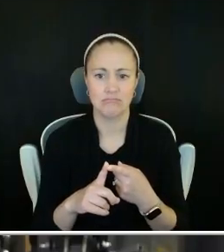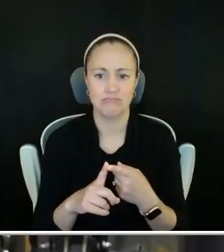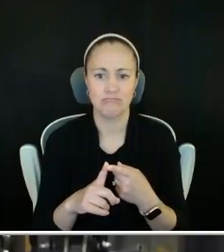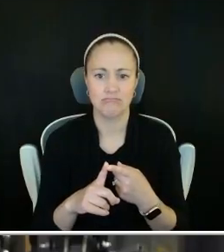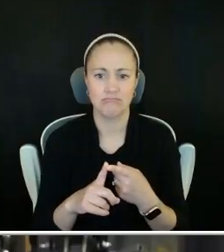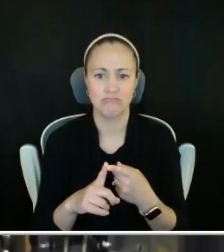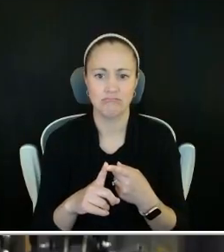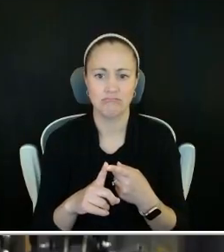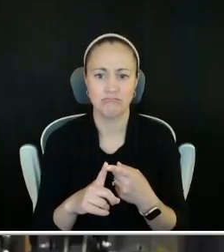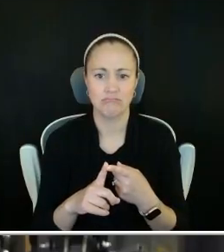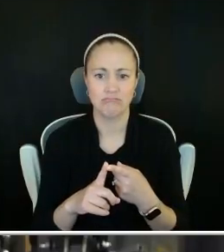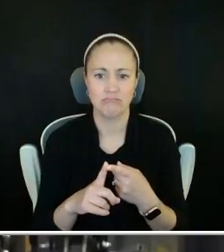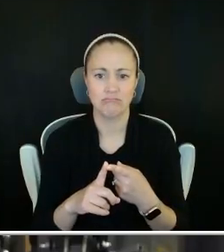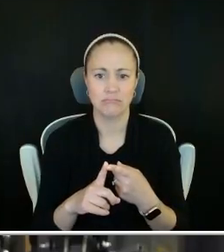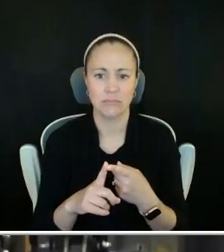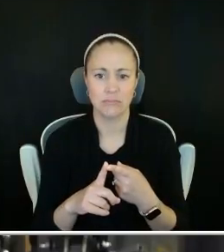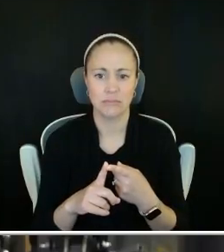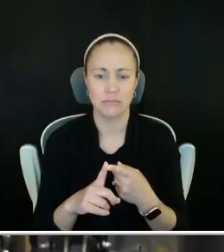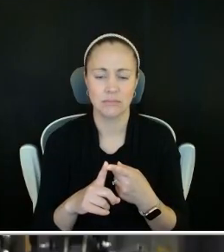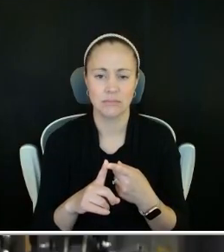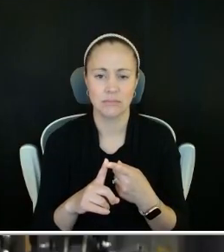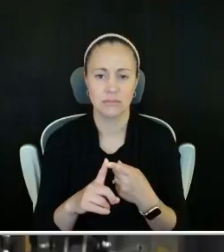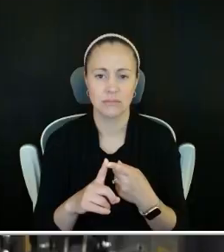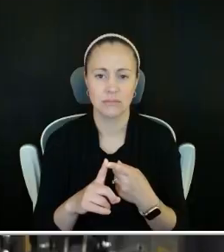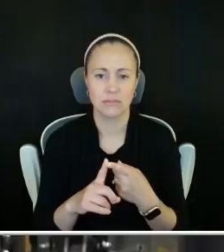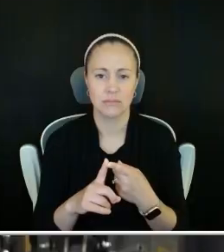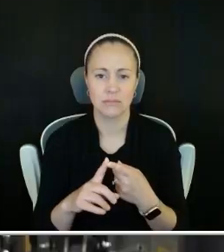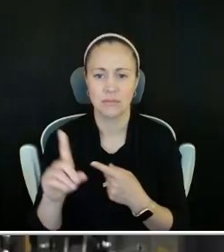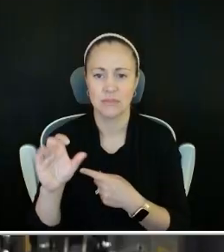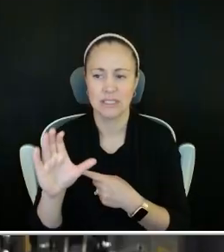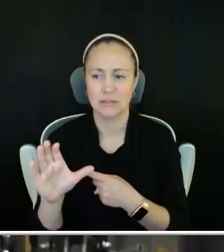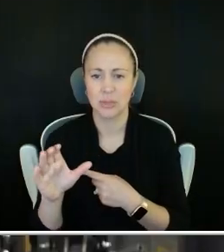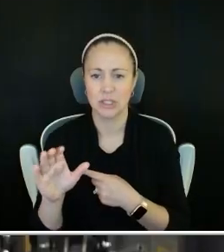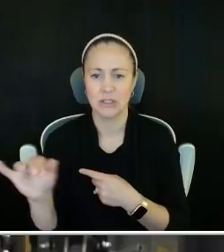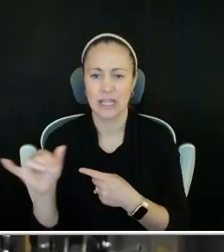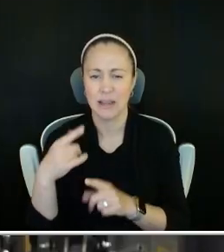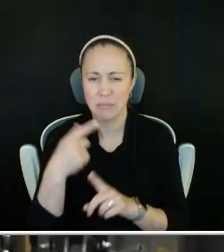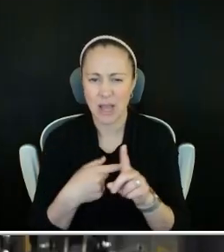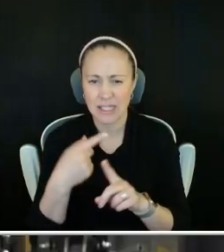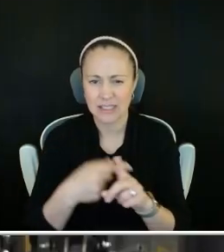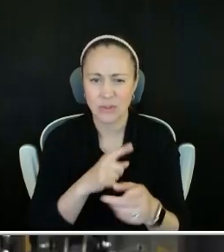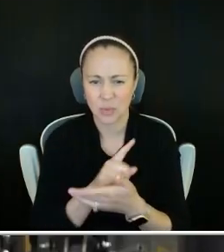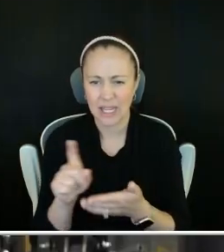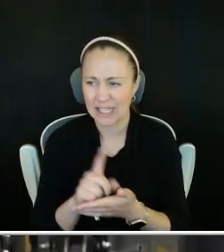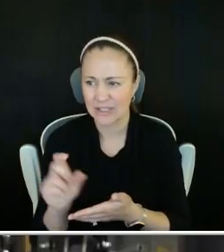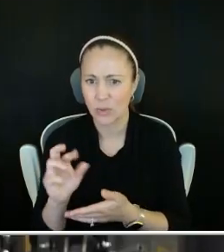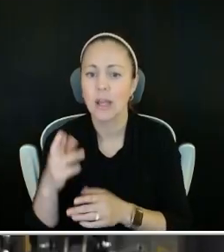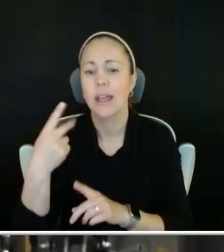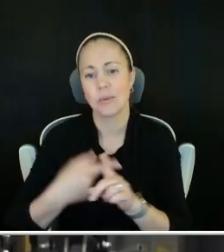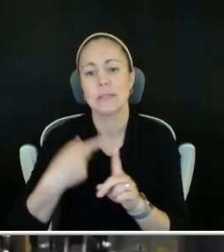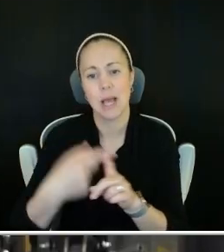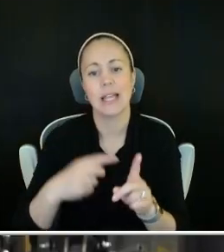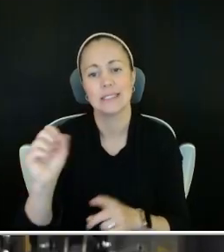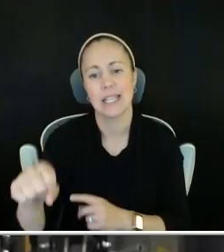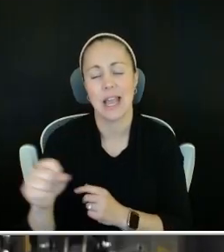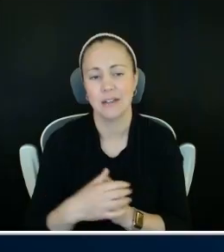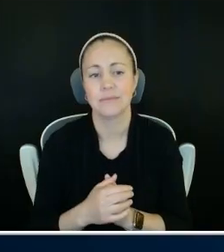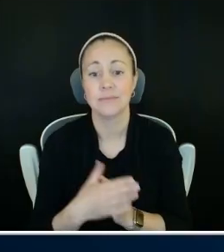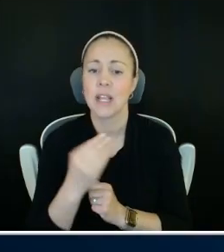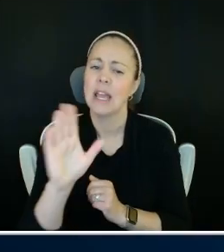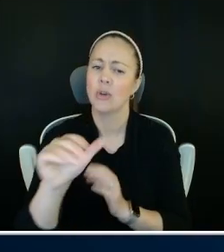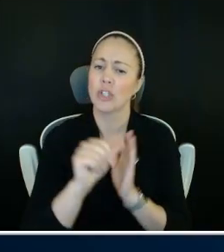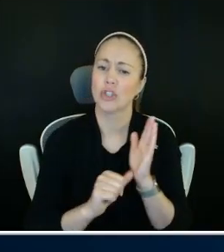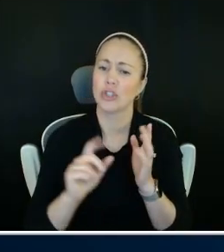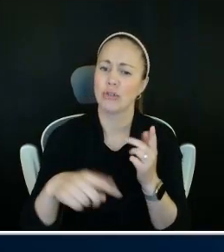Was it months? December. Was it weeks? December, months, I think. Yeah. Okay. Months, yeah. And your surgery was when?